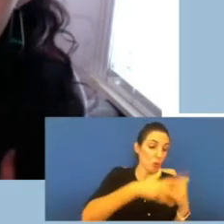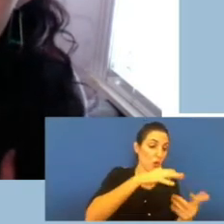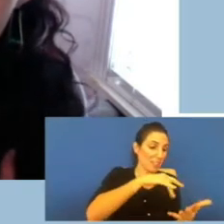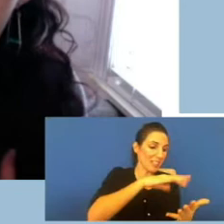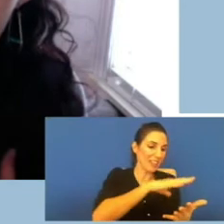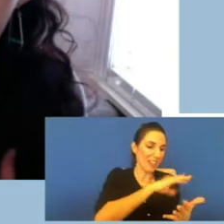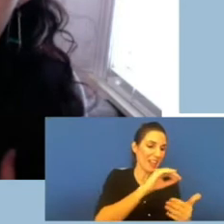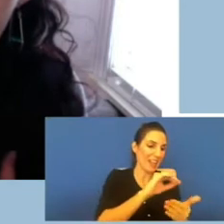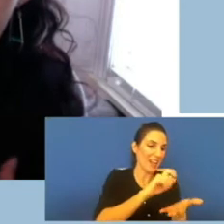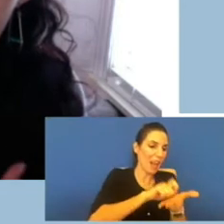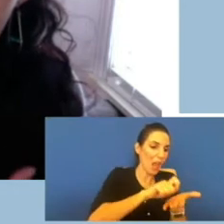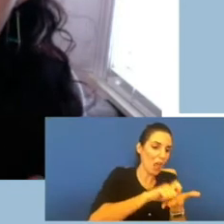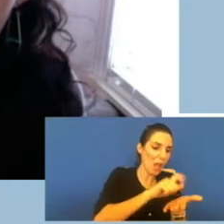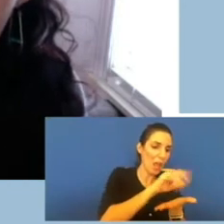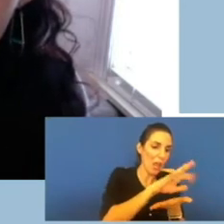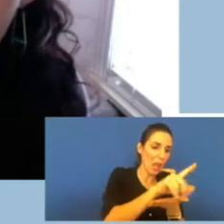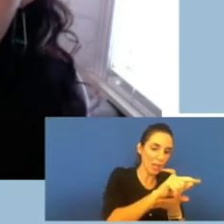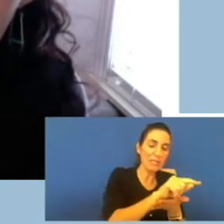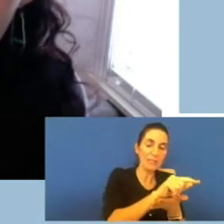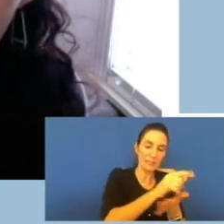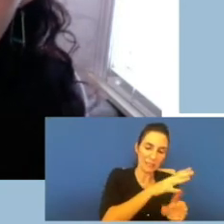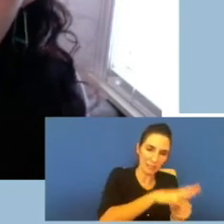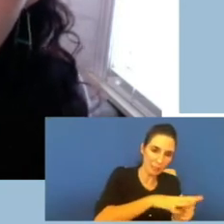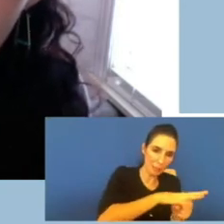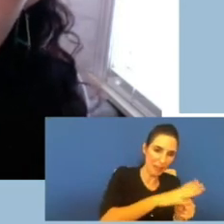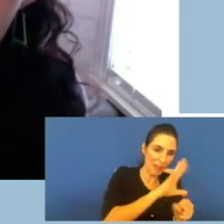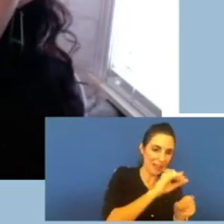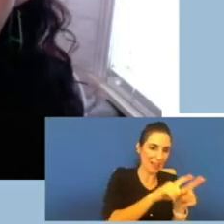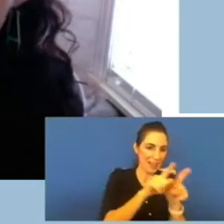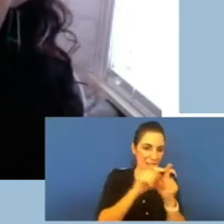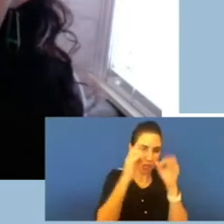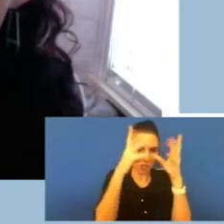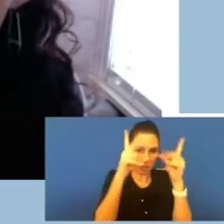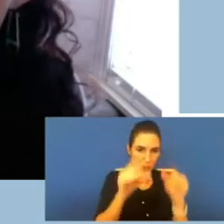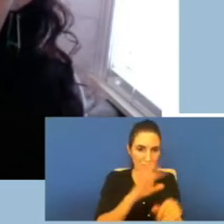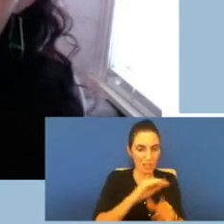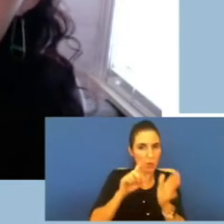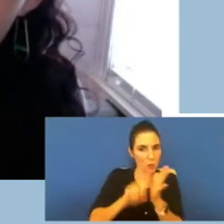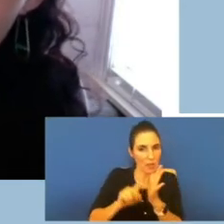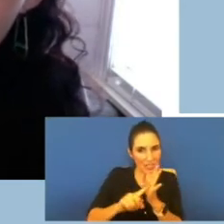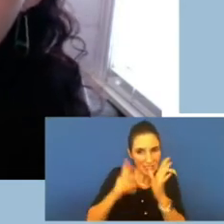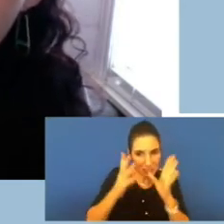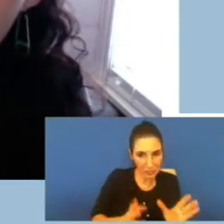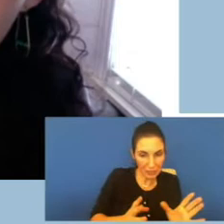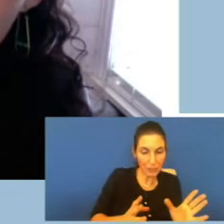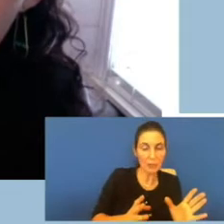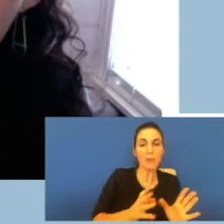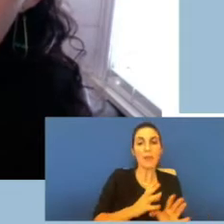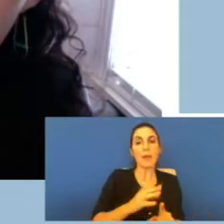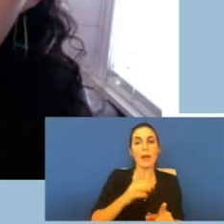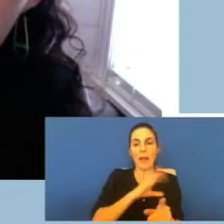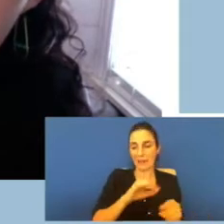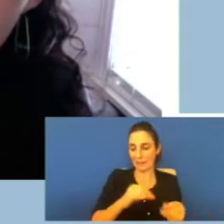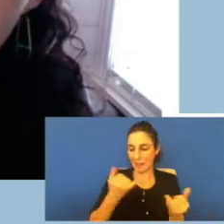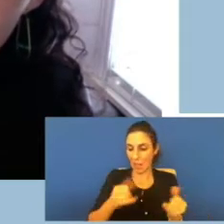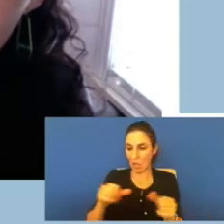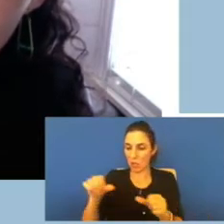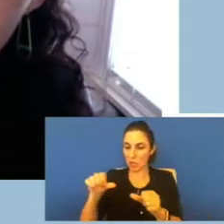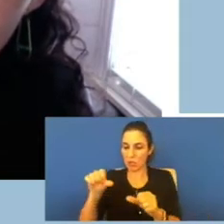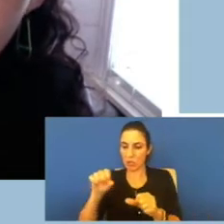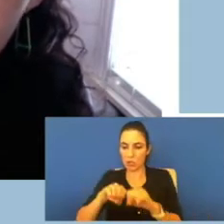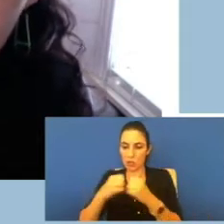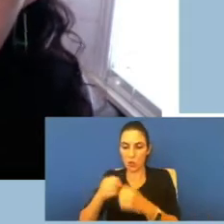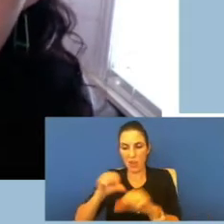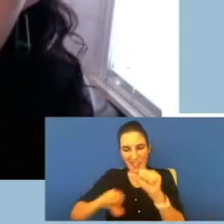an educator and as a researcher into thinking about STEM and informal science education in particular, questions